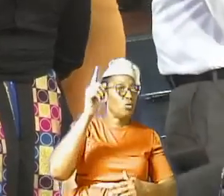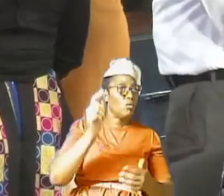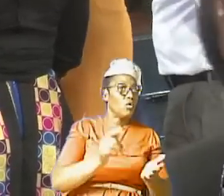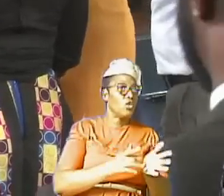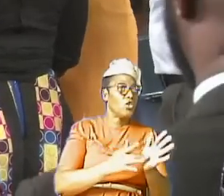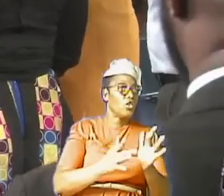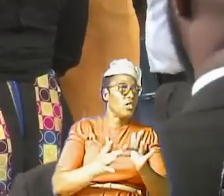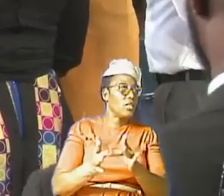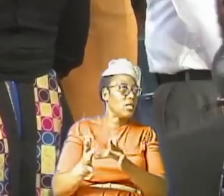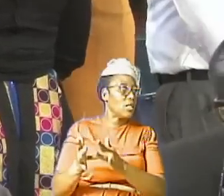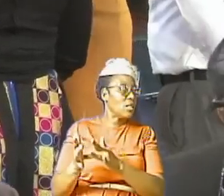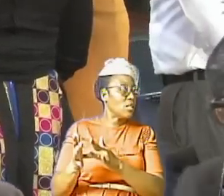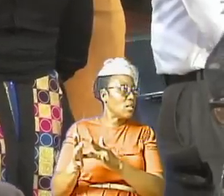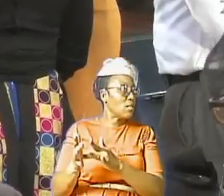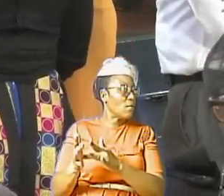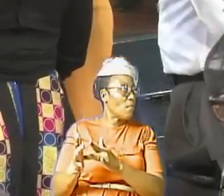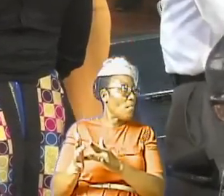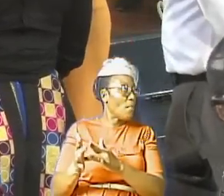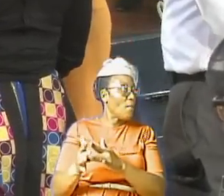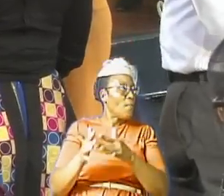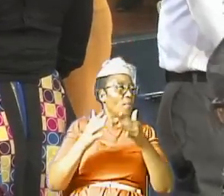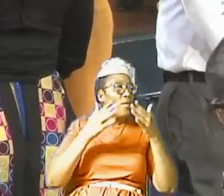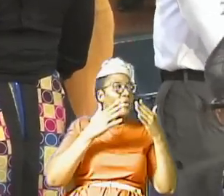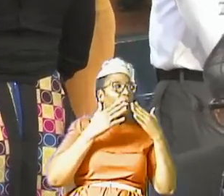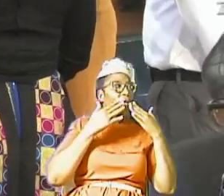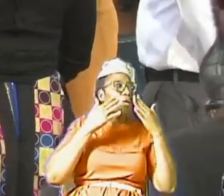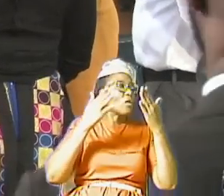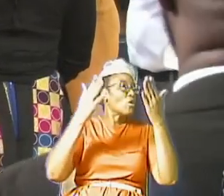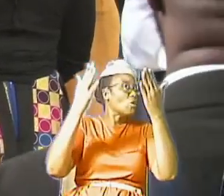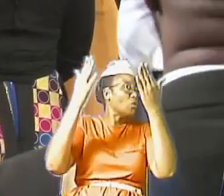We worship you. We worship you. We worship you.